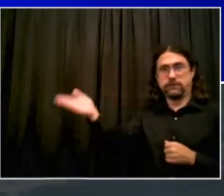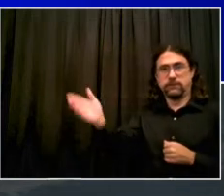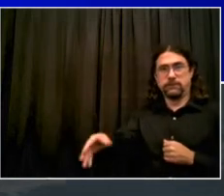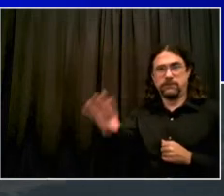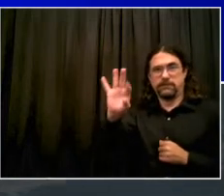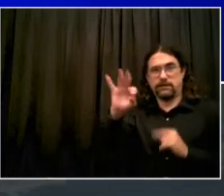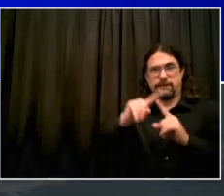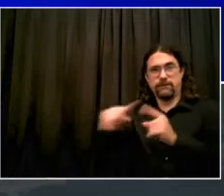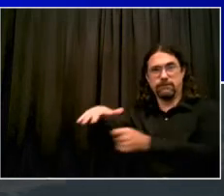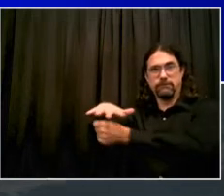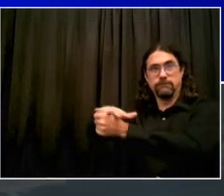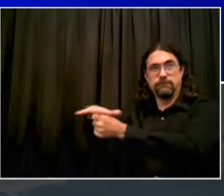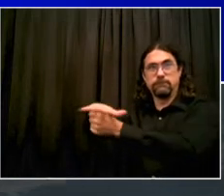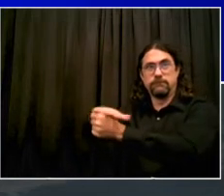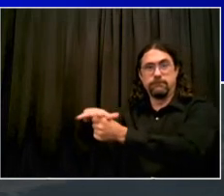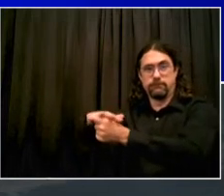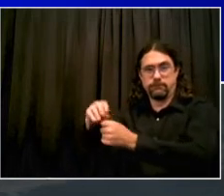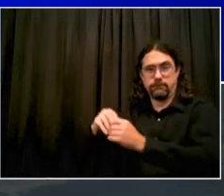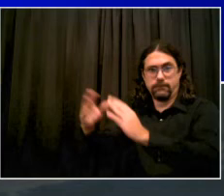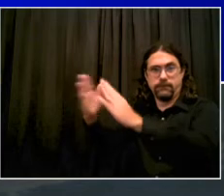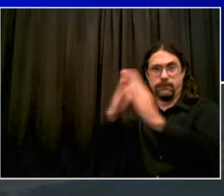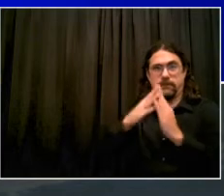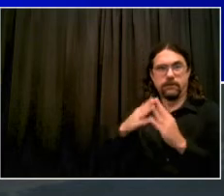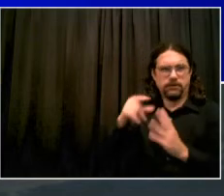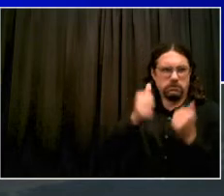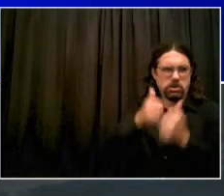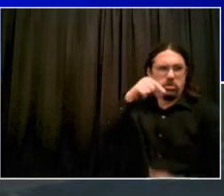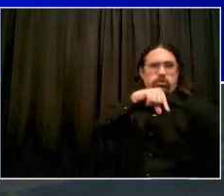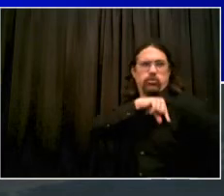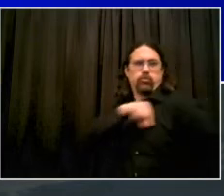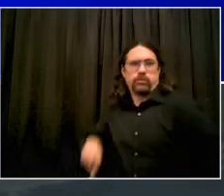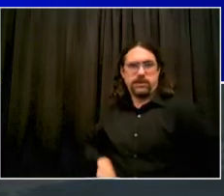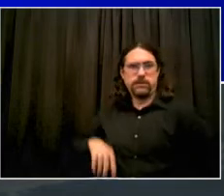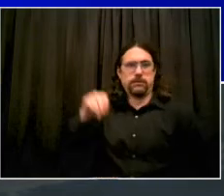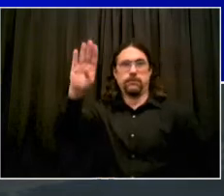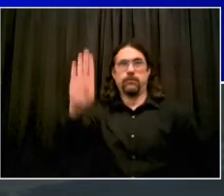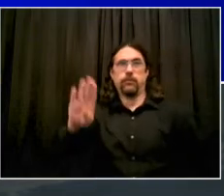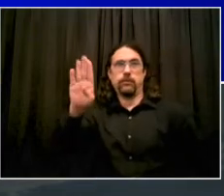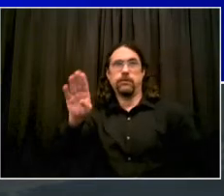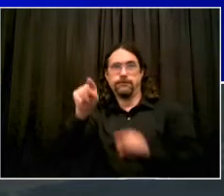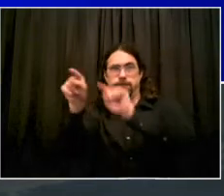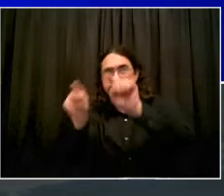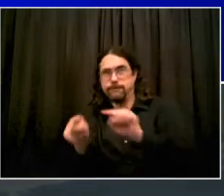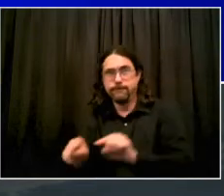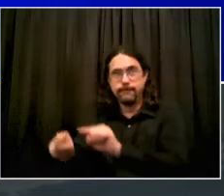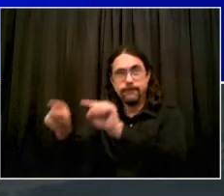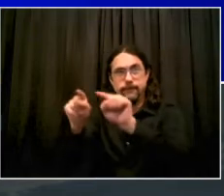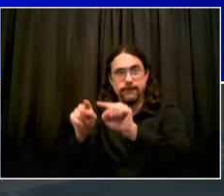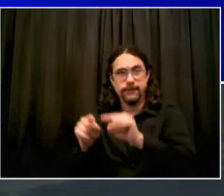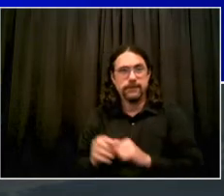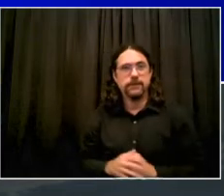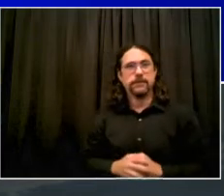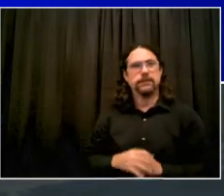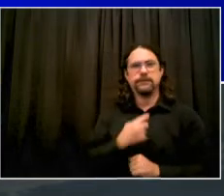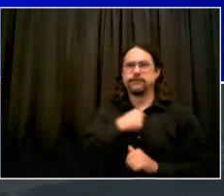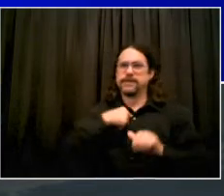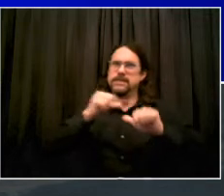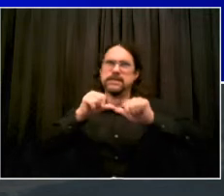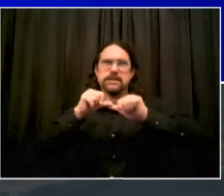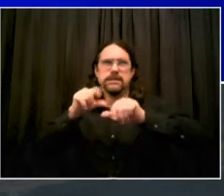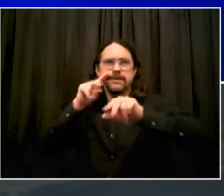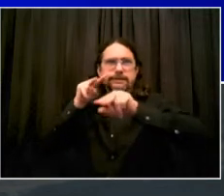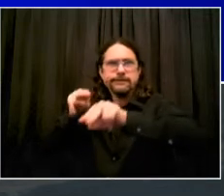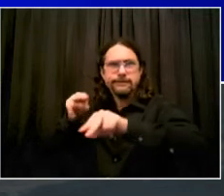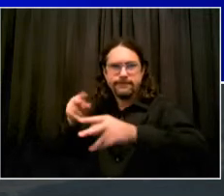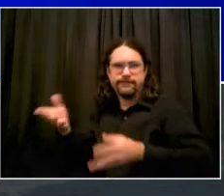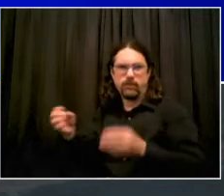In fact, in some zip codes, the numbers have been going up. So this is an inflection point. We have to take more